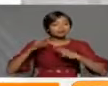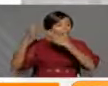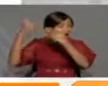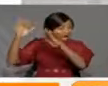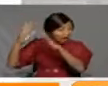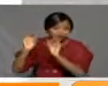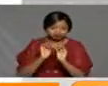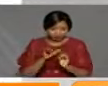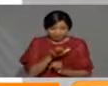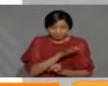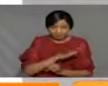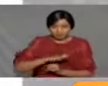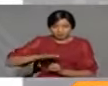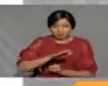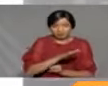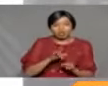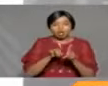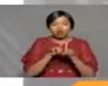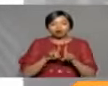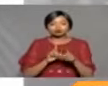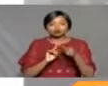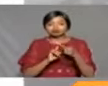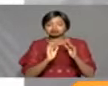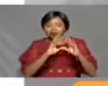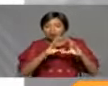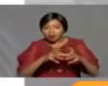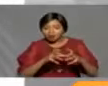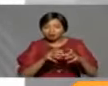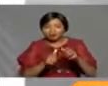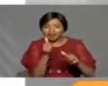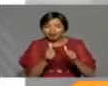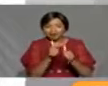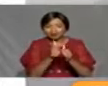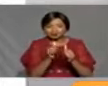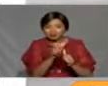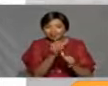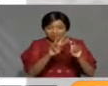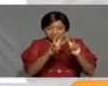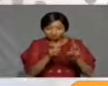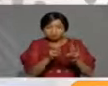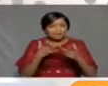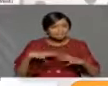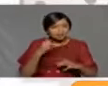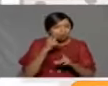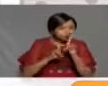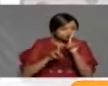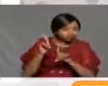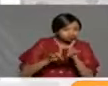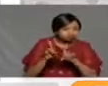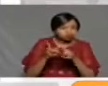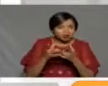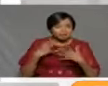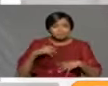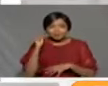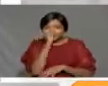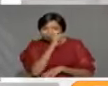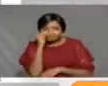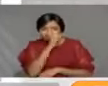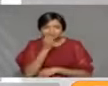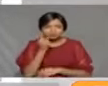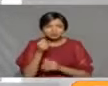addition to the main household questionnaire, there are other special questionnaires for travelers and persons on transit, street persons and